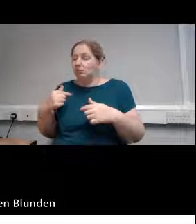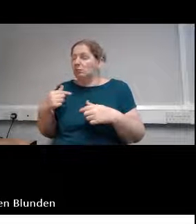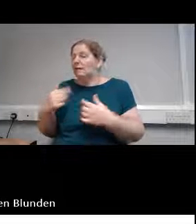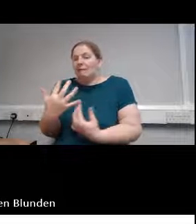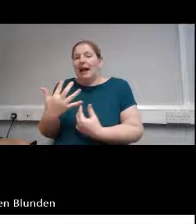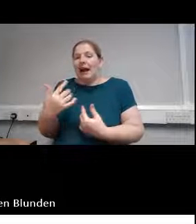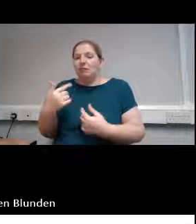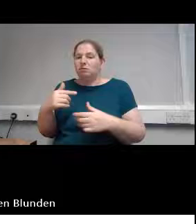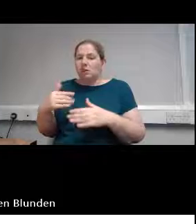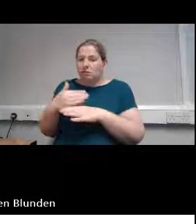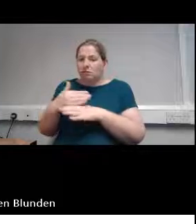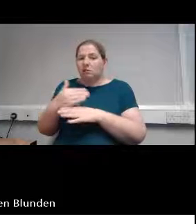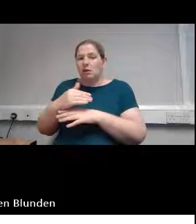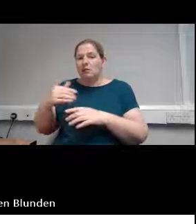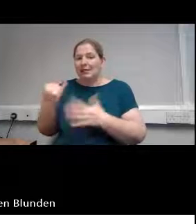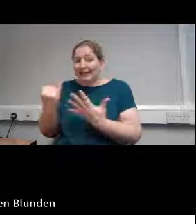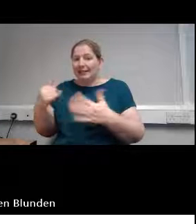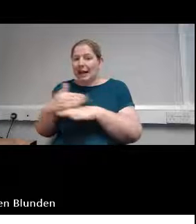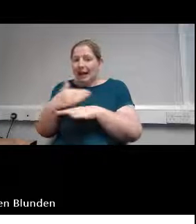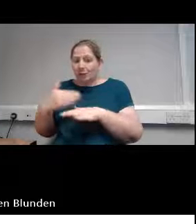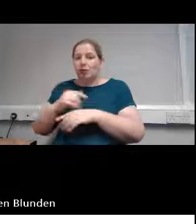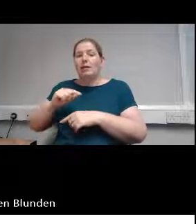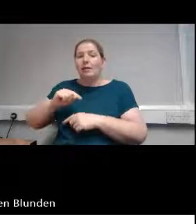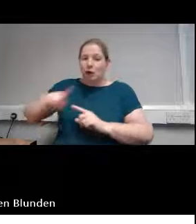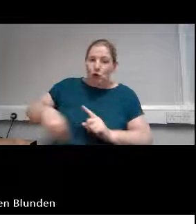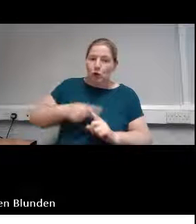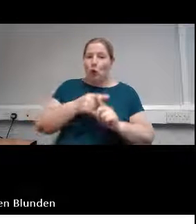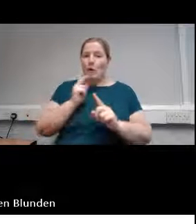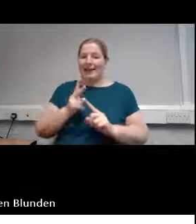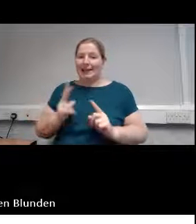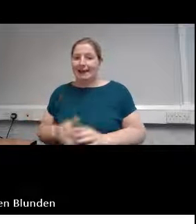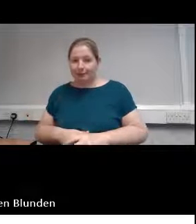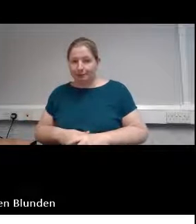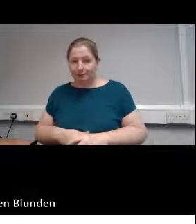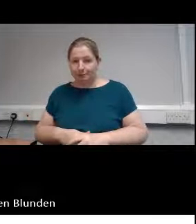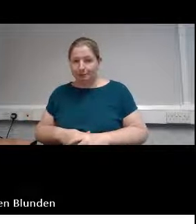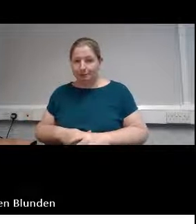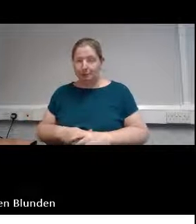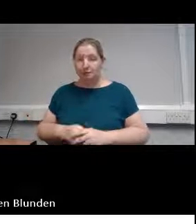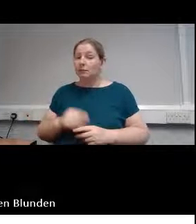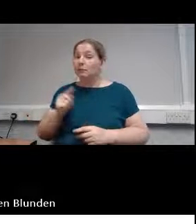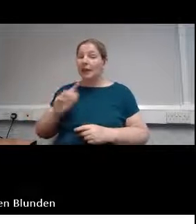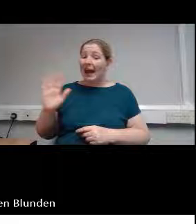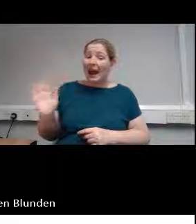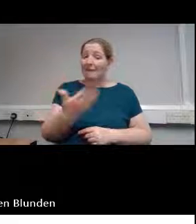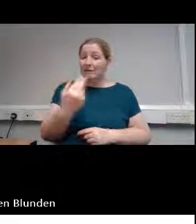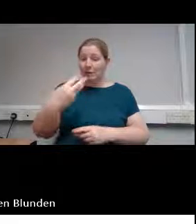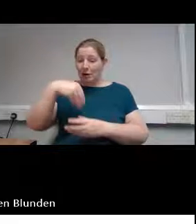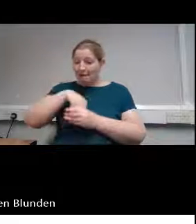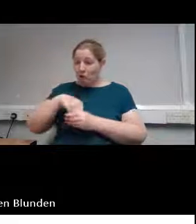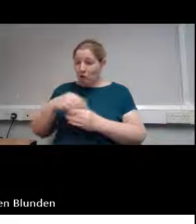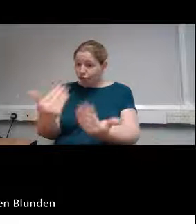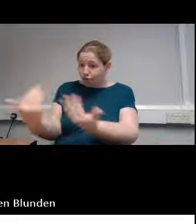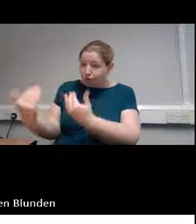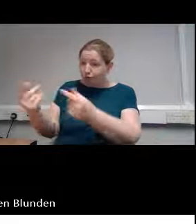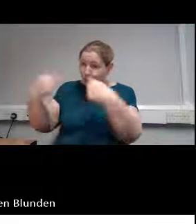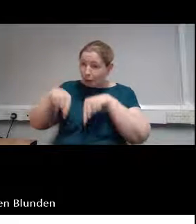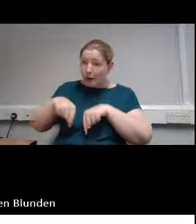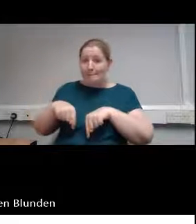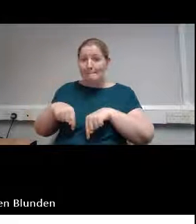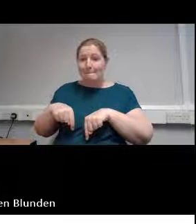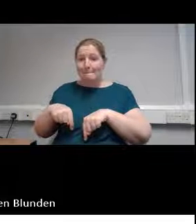produce action and then go back around the change management cycle. All stakeholders are involved to attend the annual event, so we